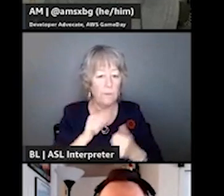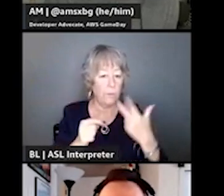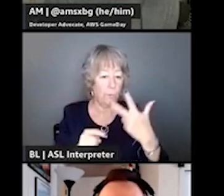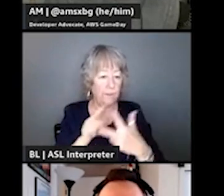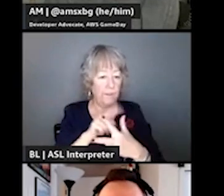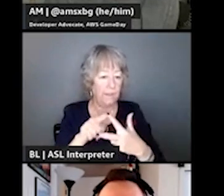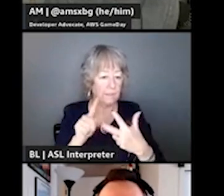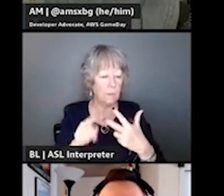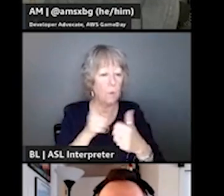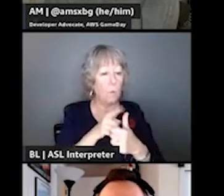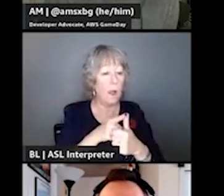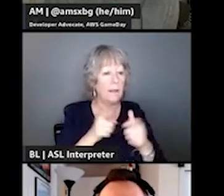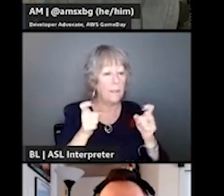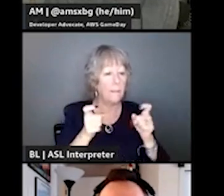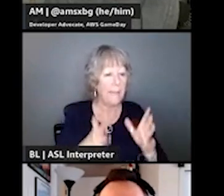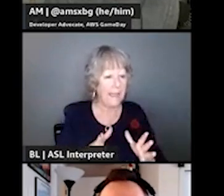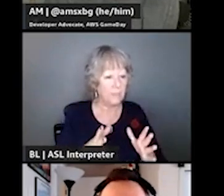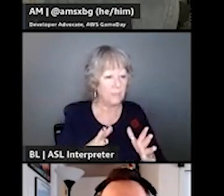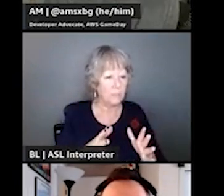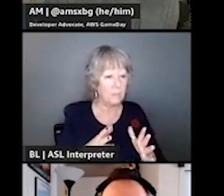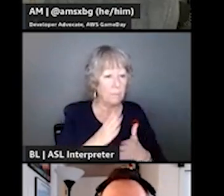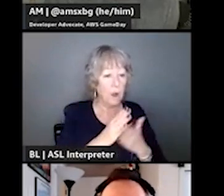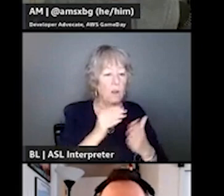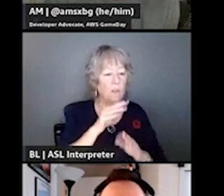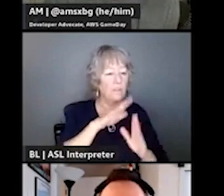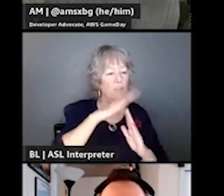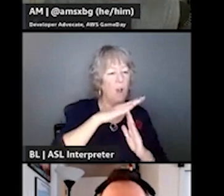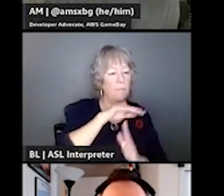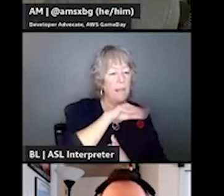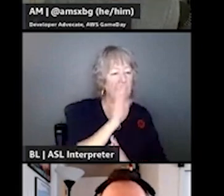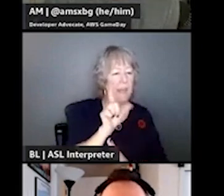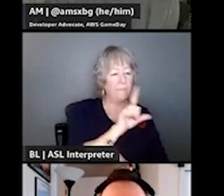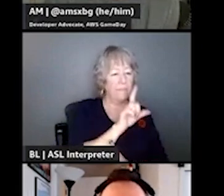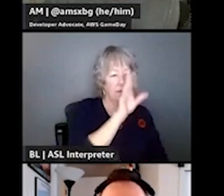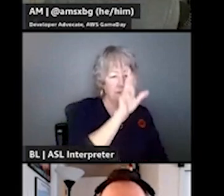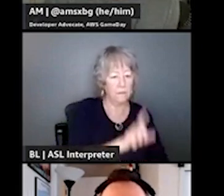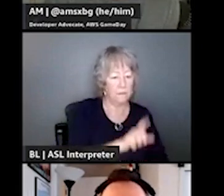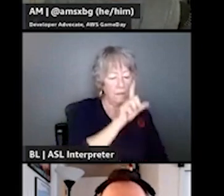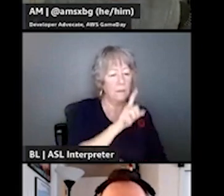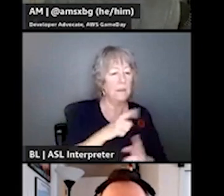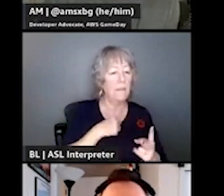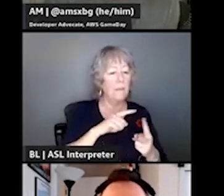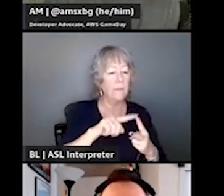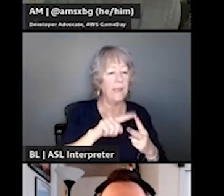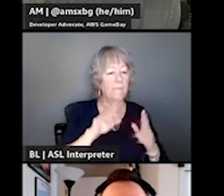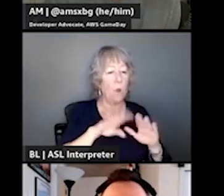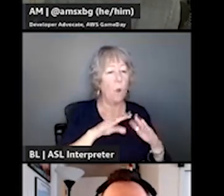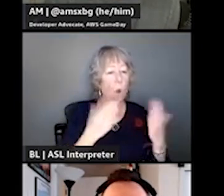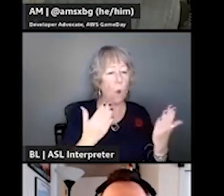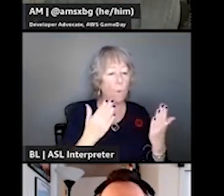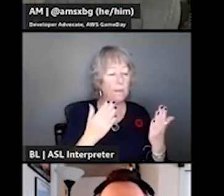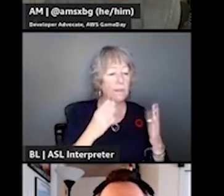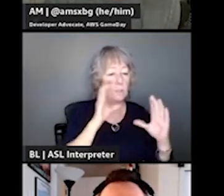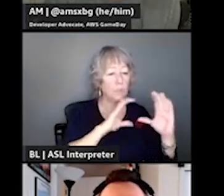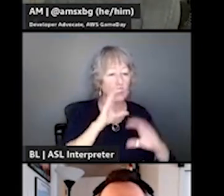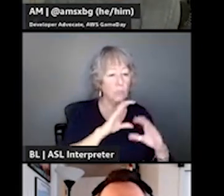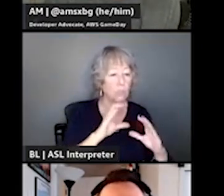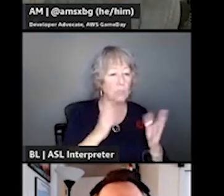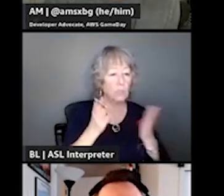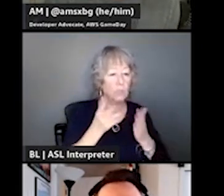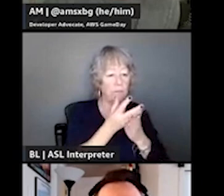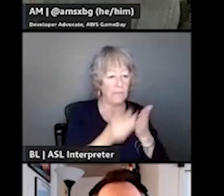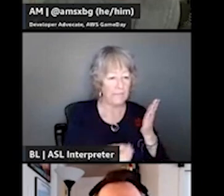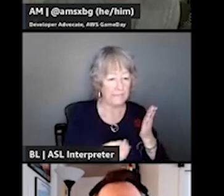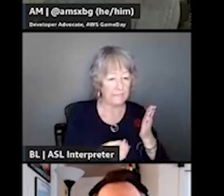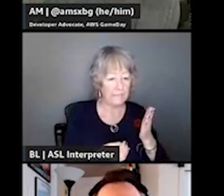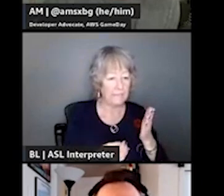the managed cluster. That's what we have on the top left. Then we have the Opensearch Serverless at the middle. And then she also briefly